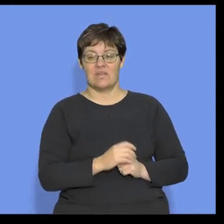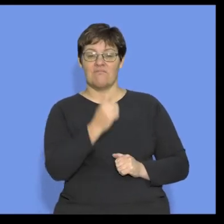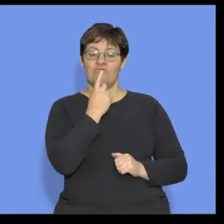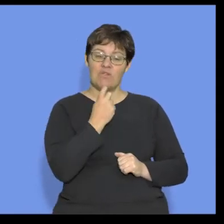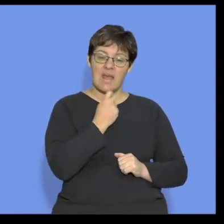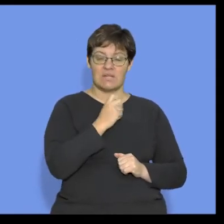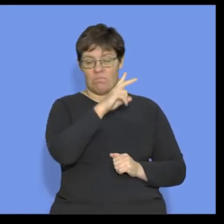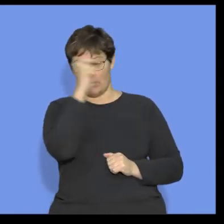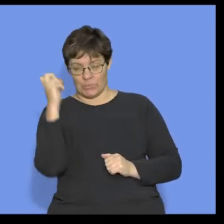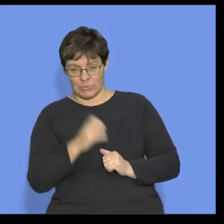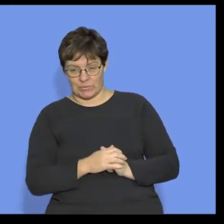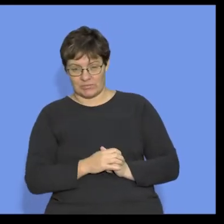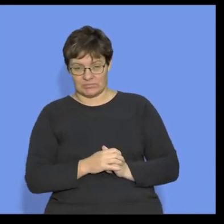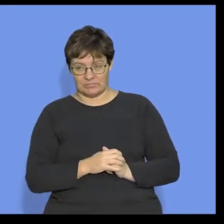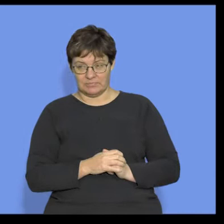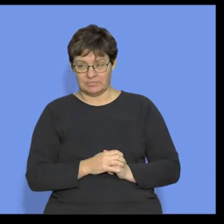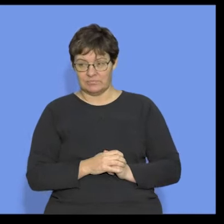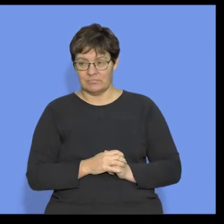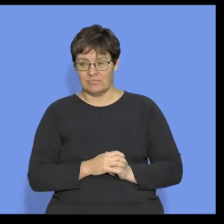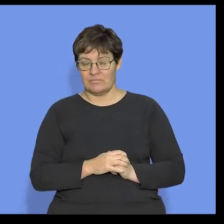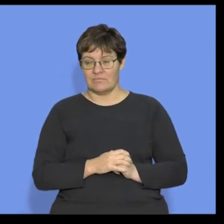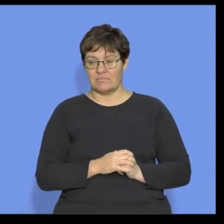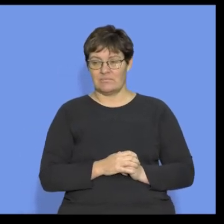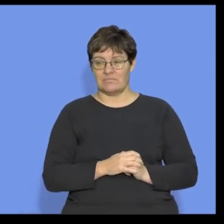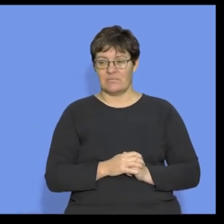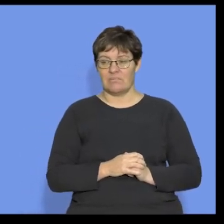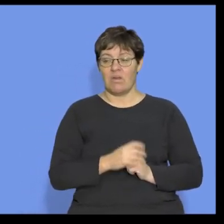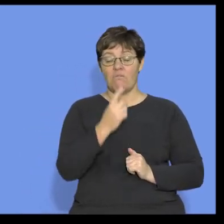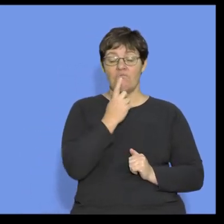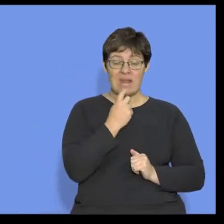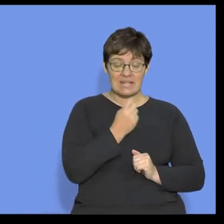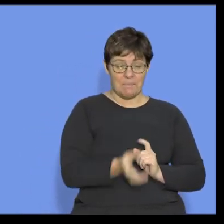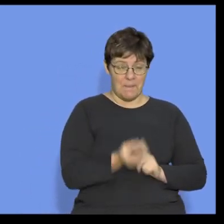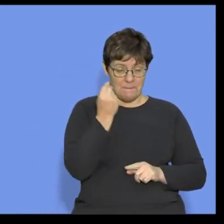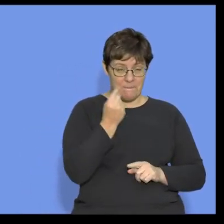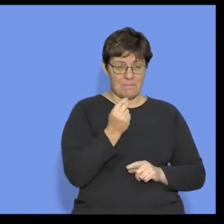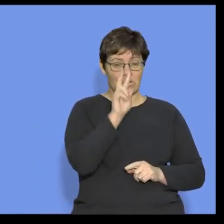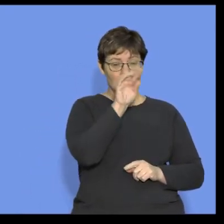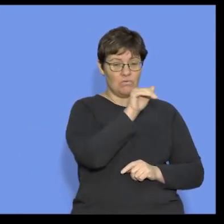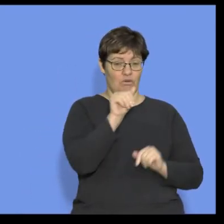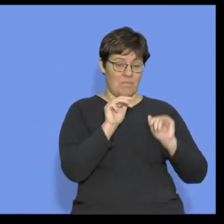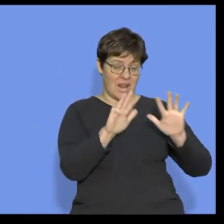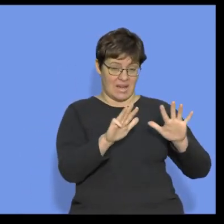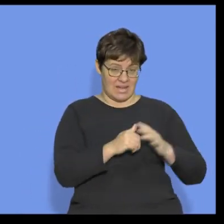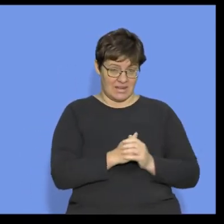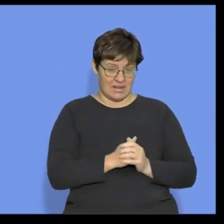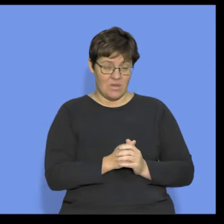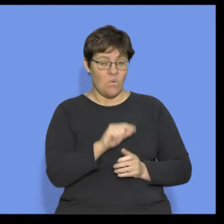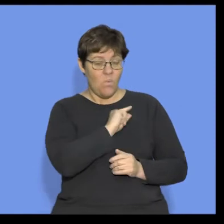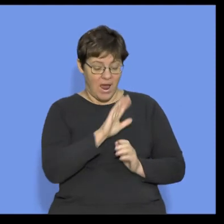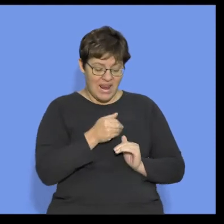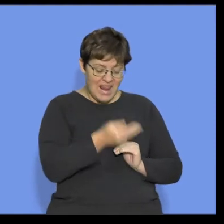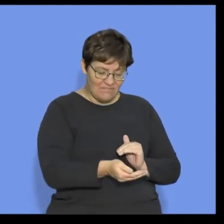so we can get red, blue, and blue, red. Of getting red now will be 2 out of 9 because